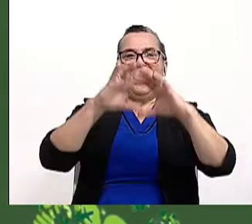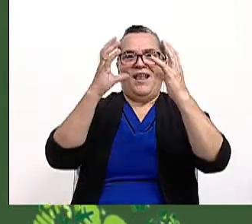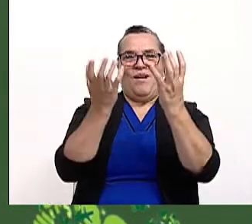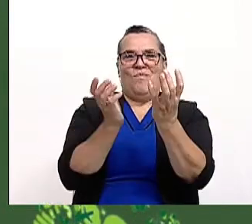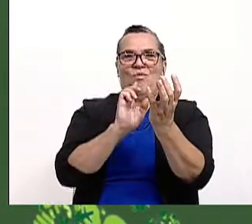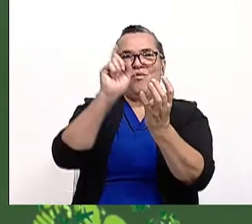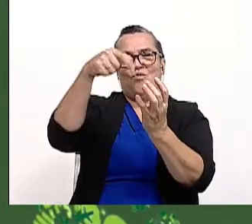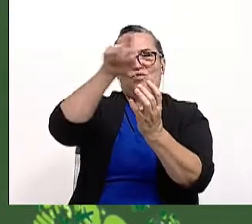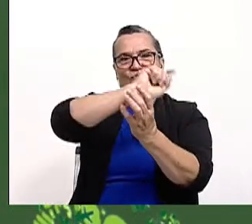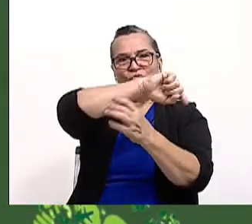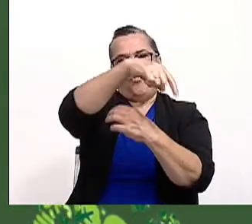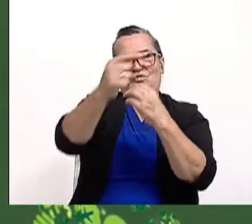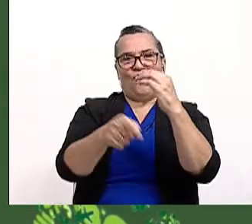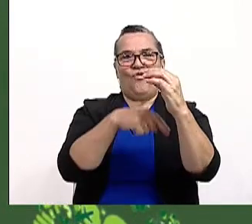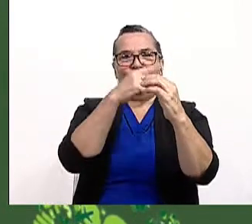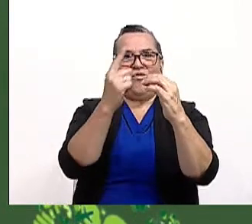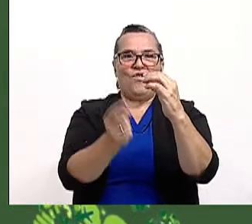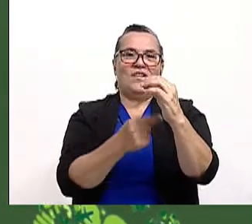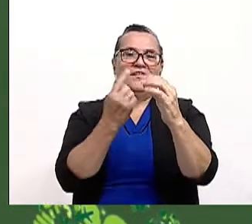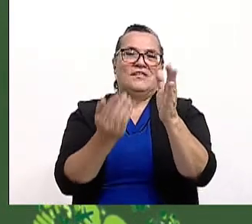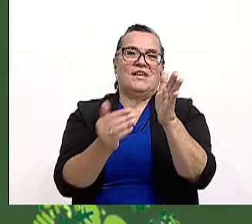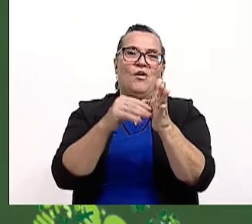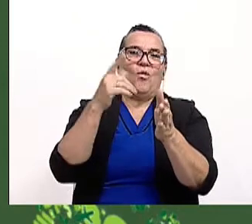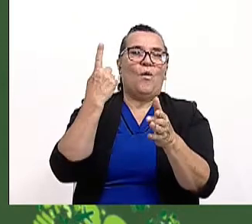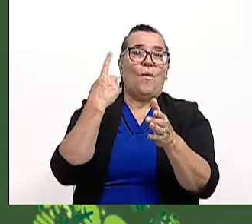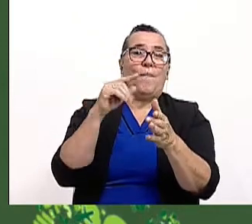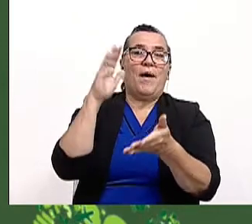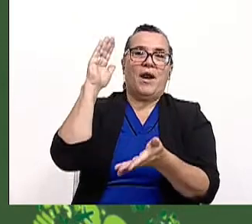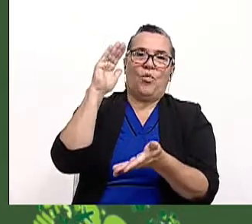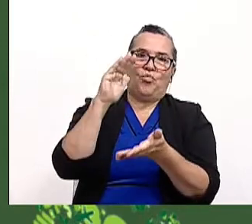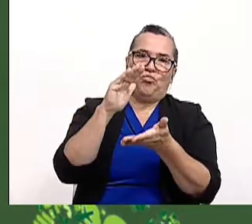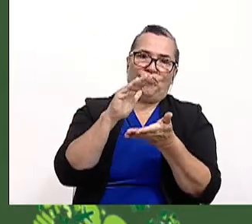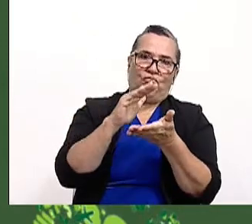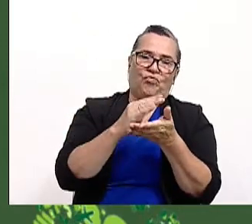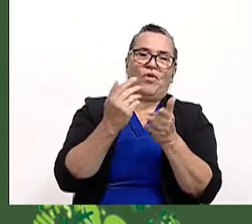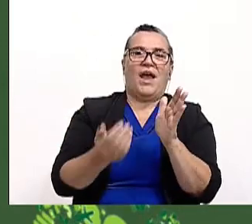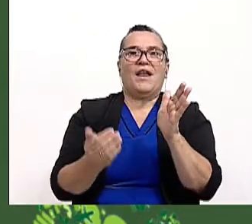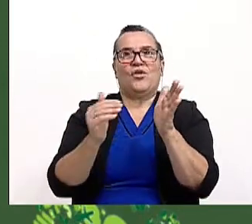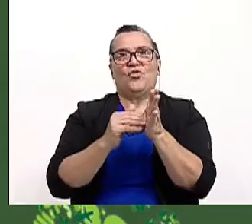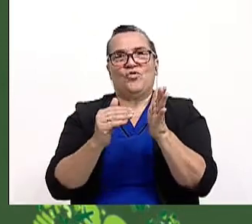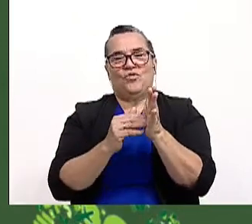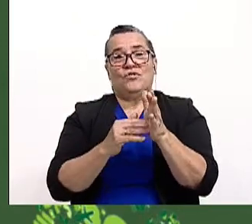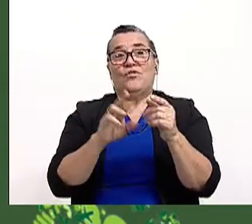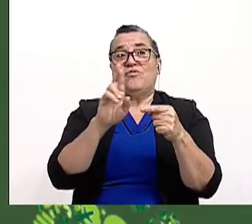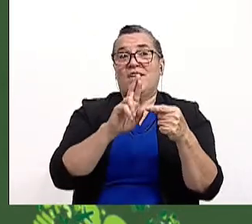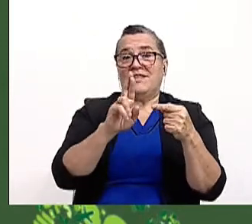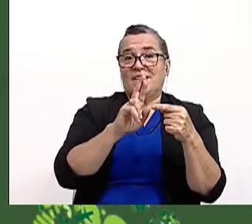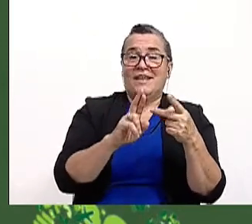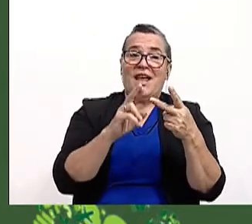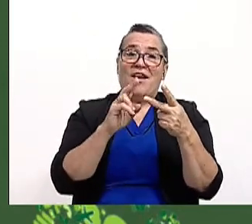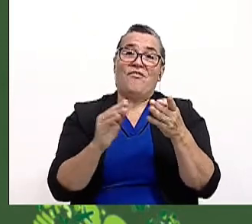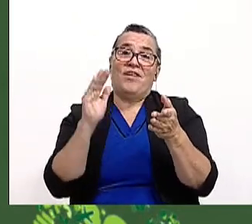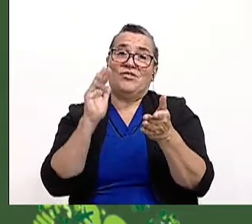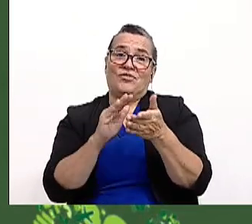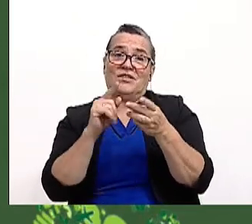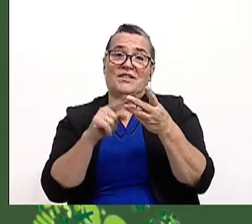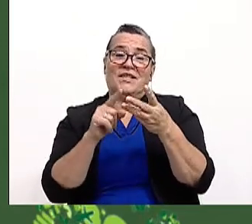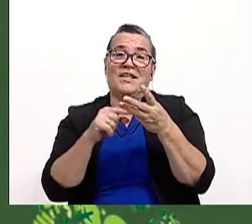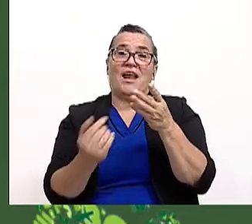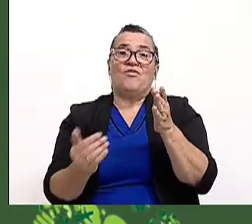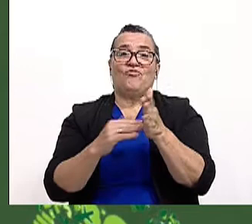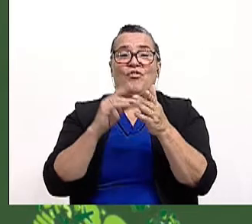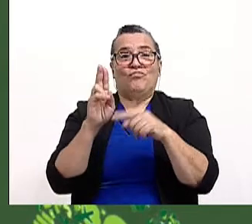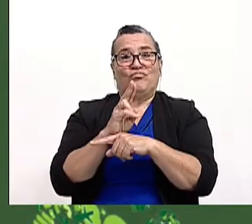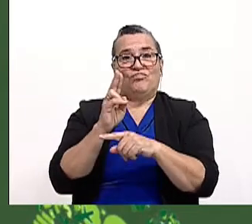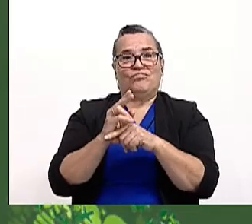good. Remember to recycle, to reduce and reuse, right? To help our planet again. And finally, let's look at the